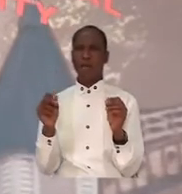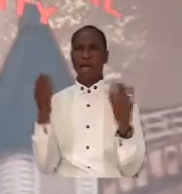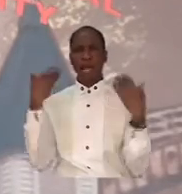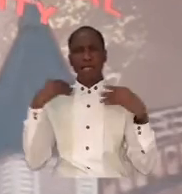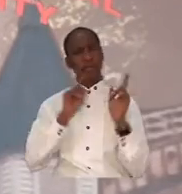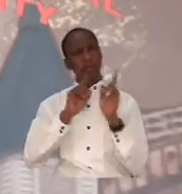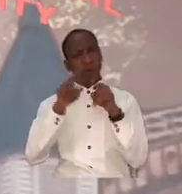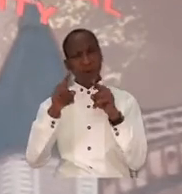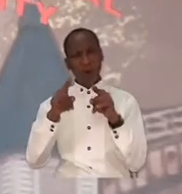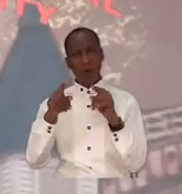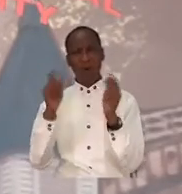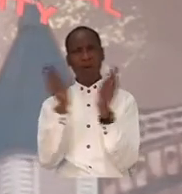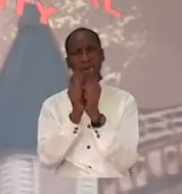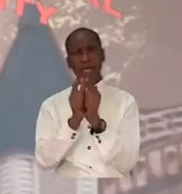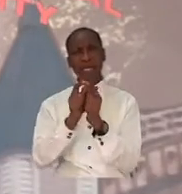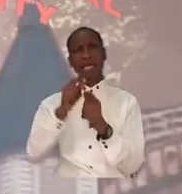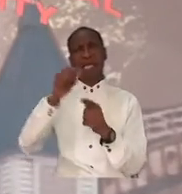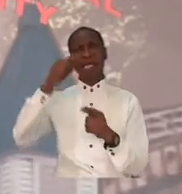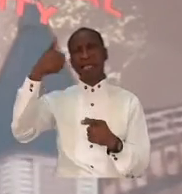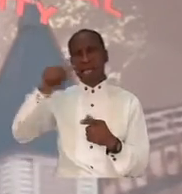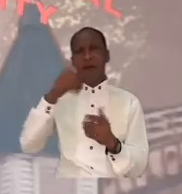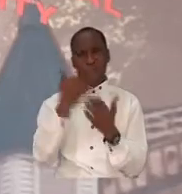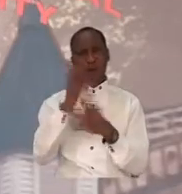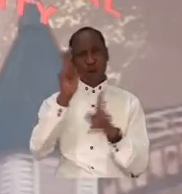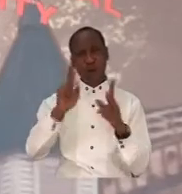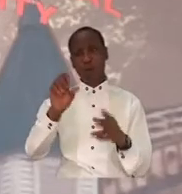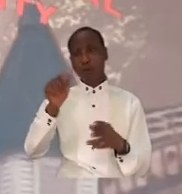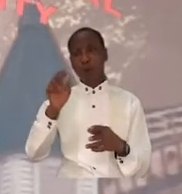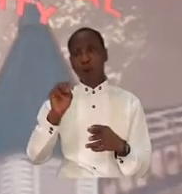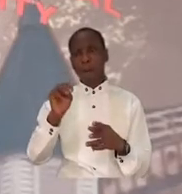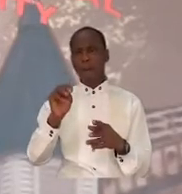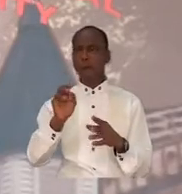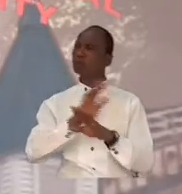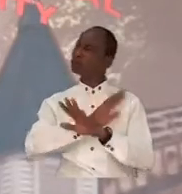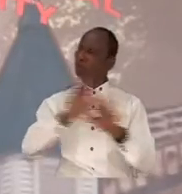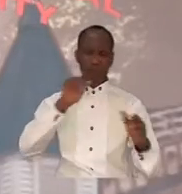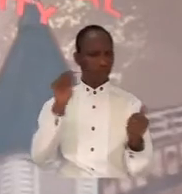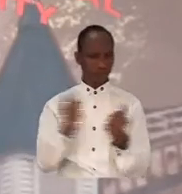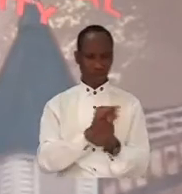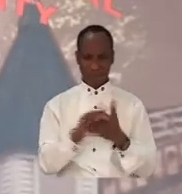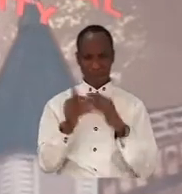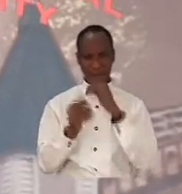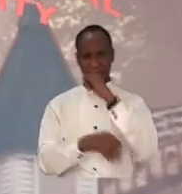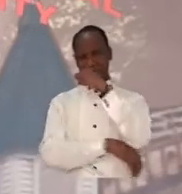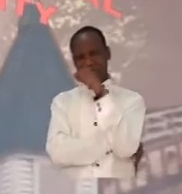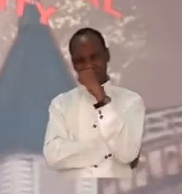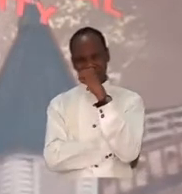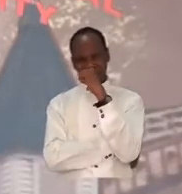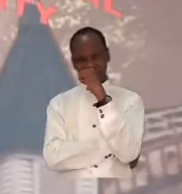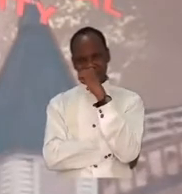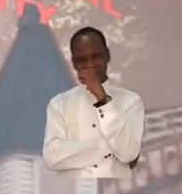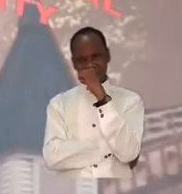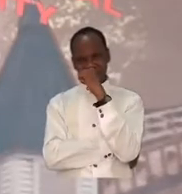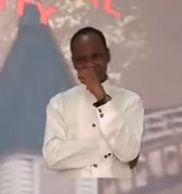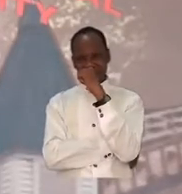attending name for a do or Sodom Nigomora, men say, ho. I don't know. I will hold someone